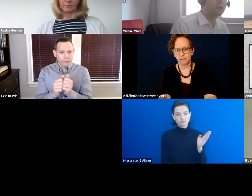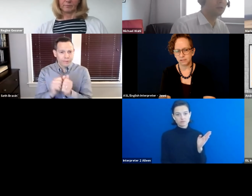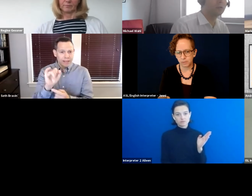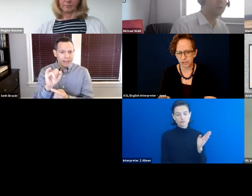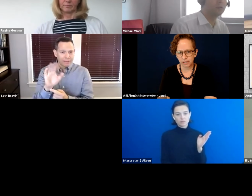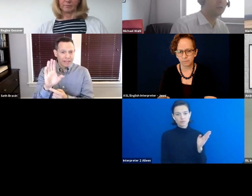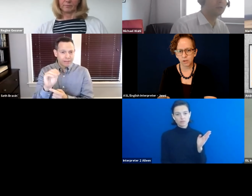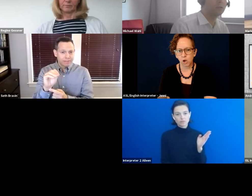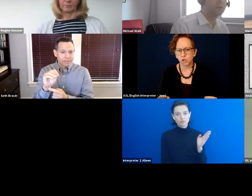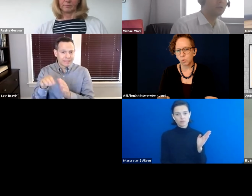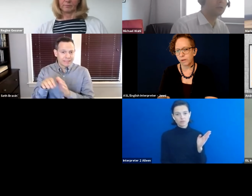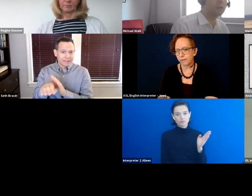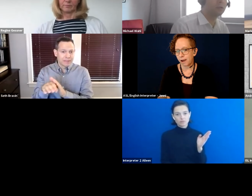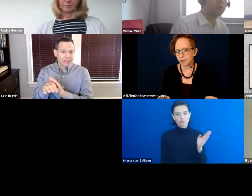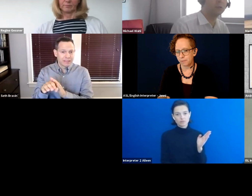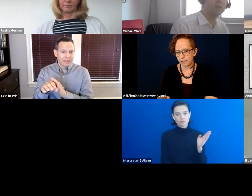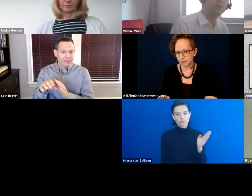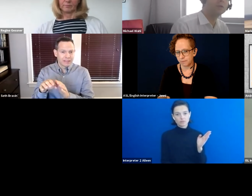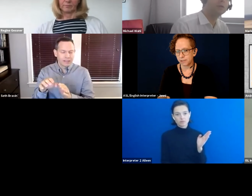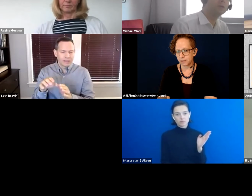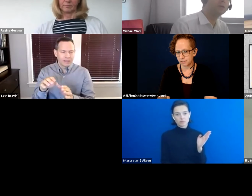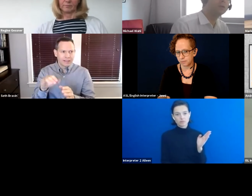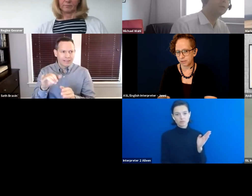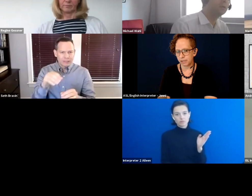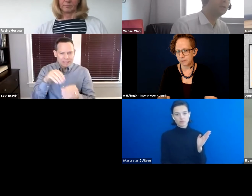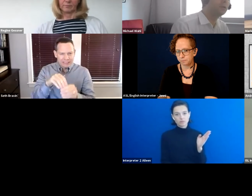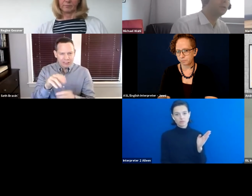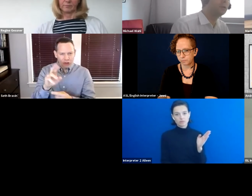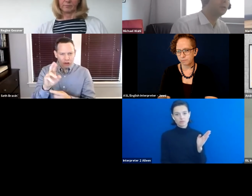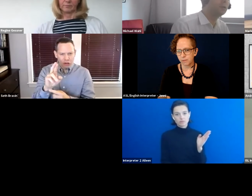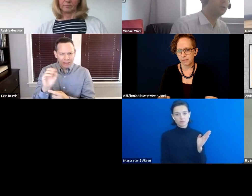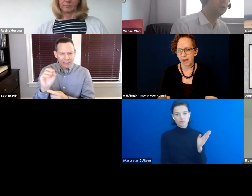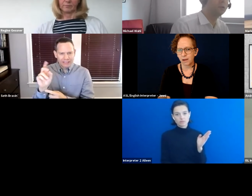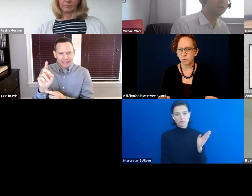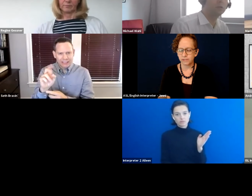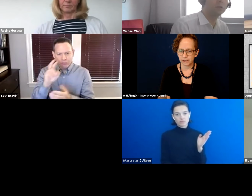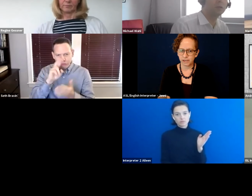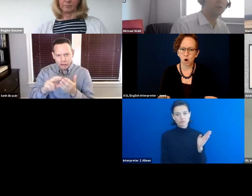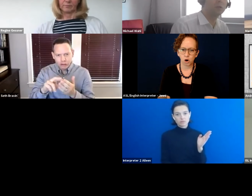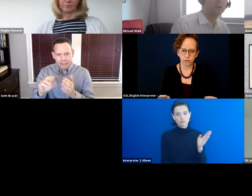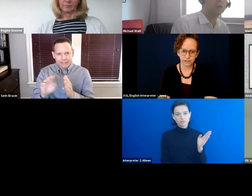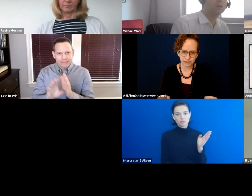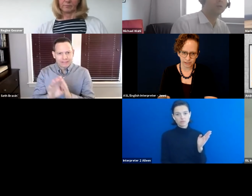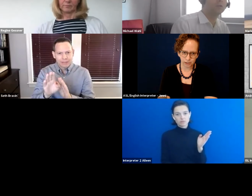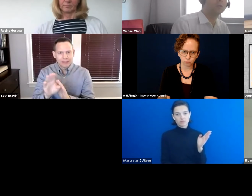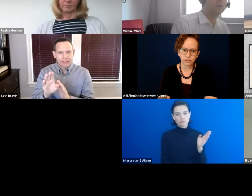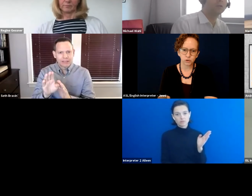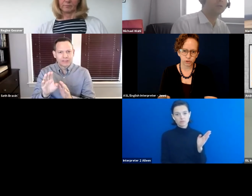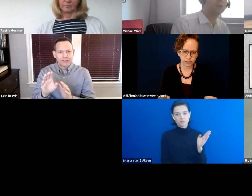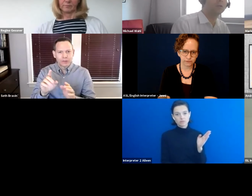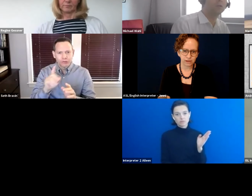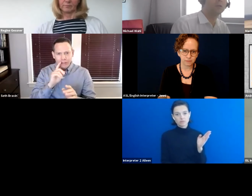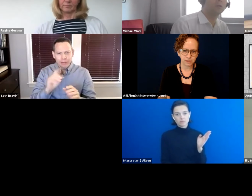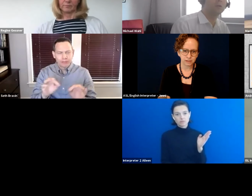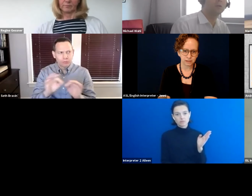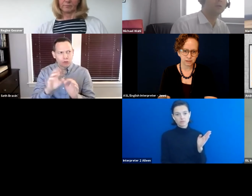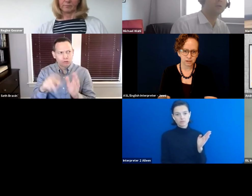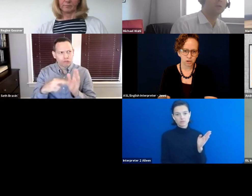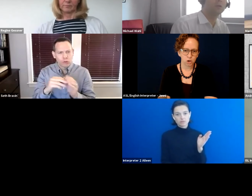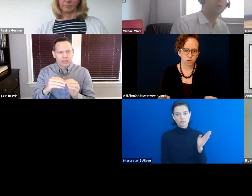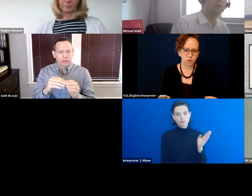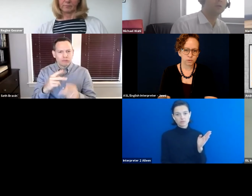This is Seth speaking. So with IBM accessibility, that was in R&D, research and